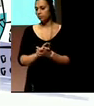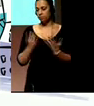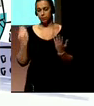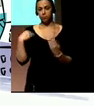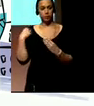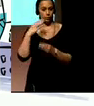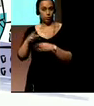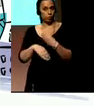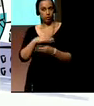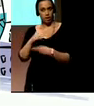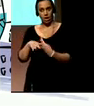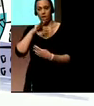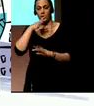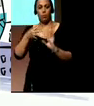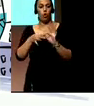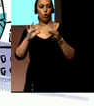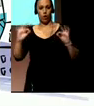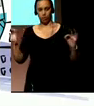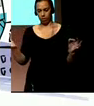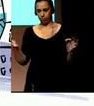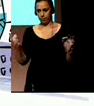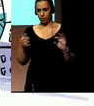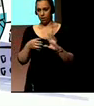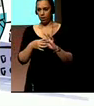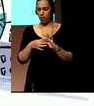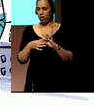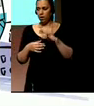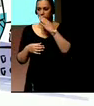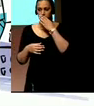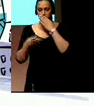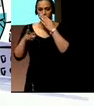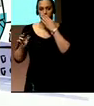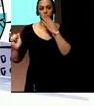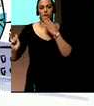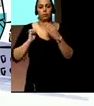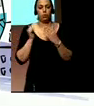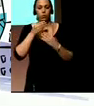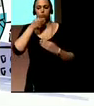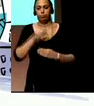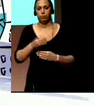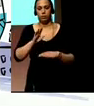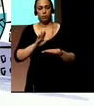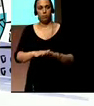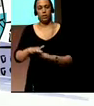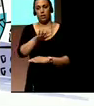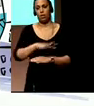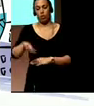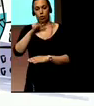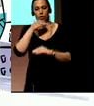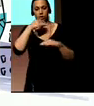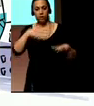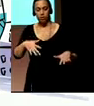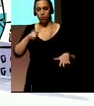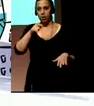very big chance for the historical center, as I said. Everything that was done there, because it was because